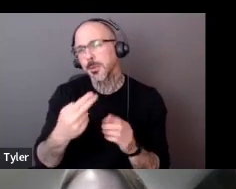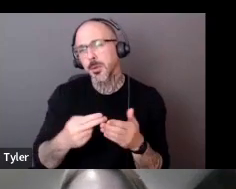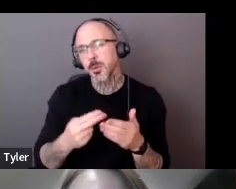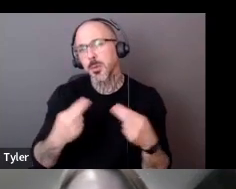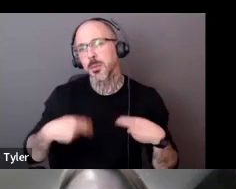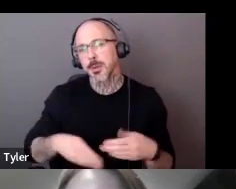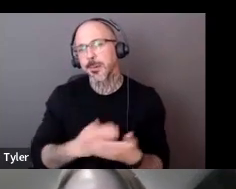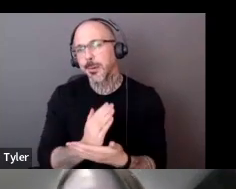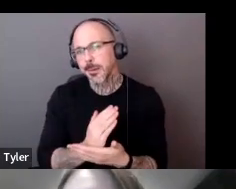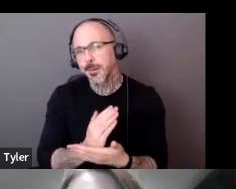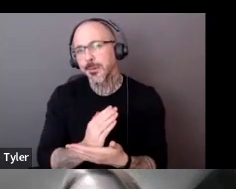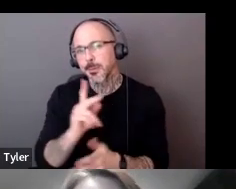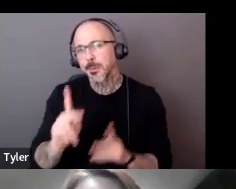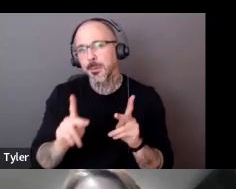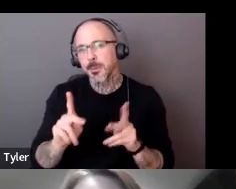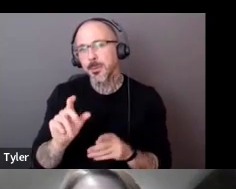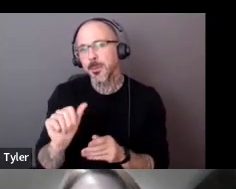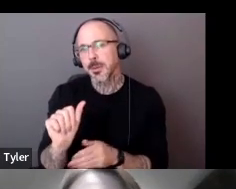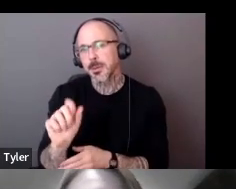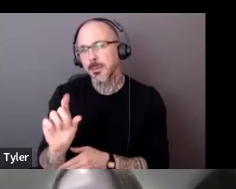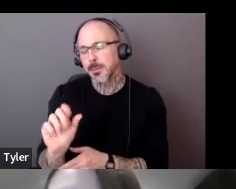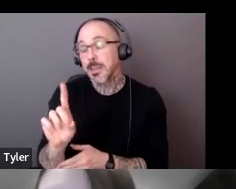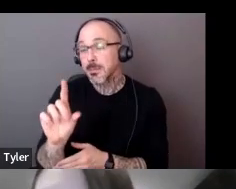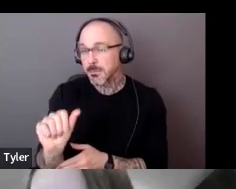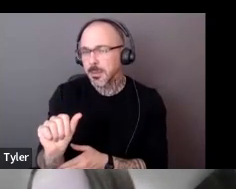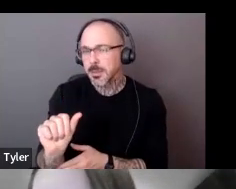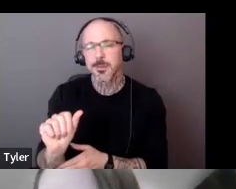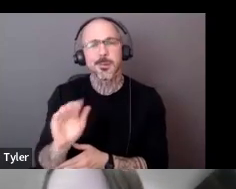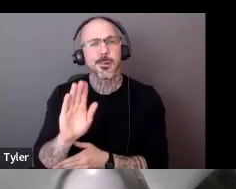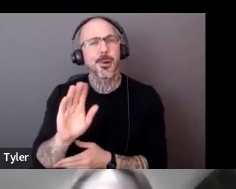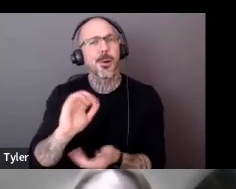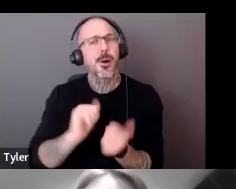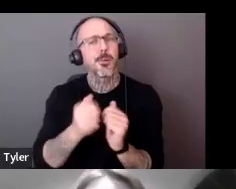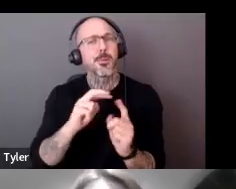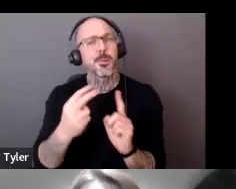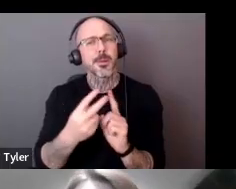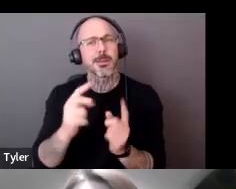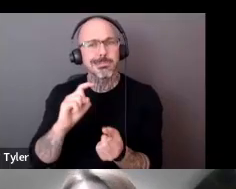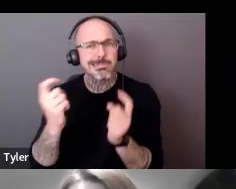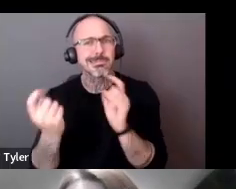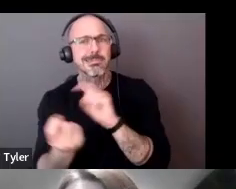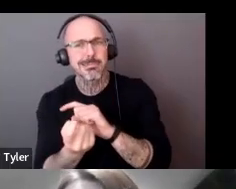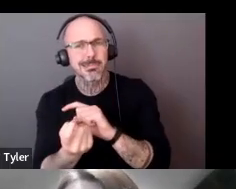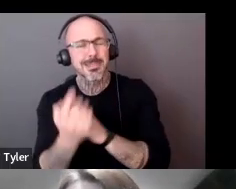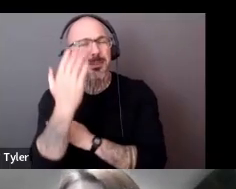disabilities changed over time, and what influenced those changes?